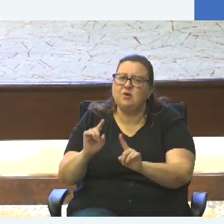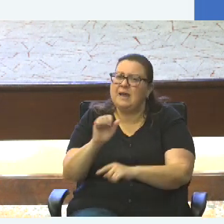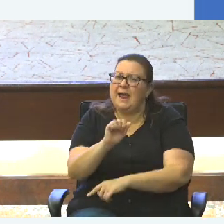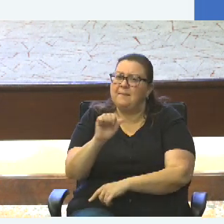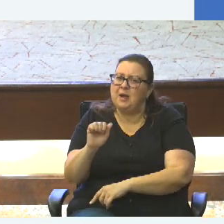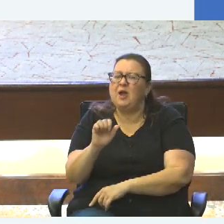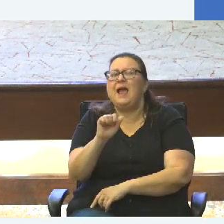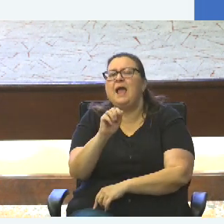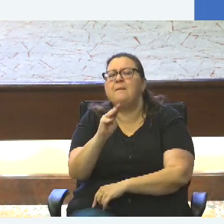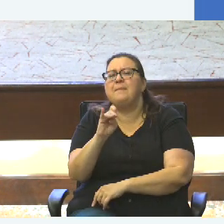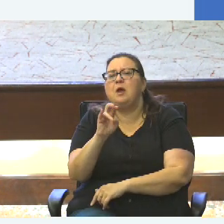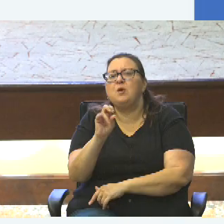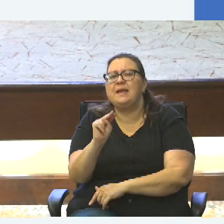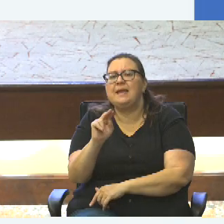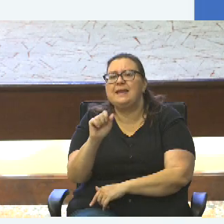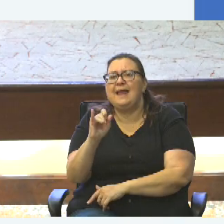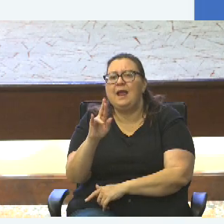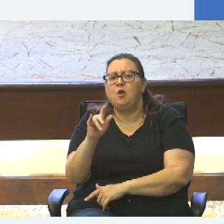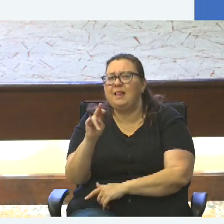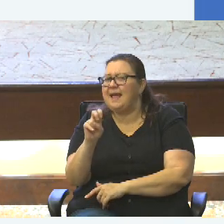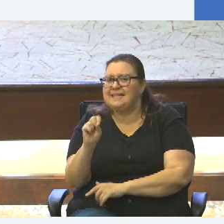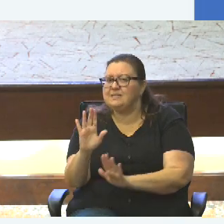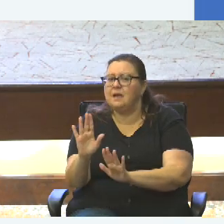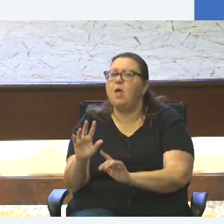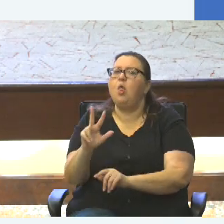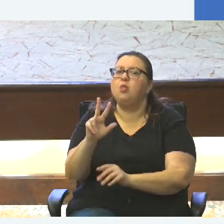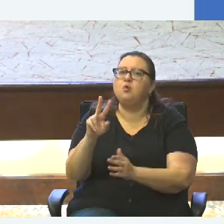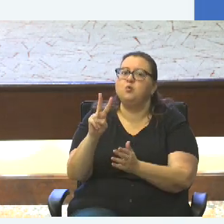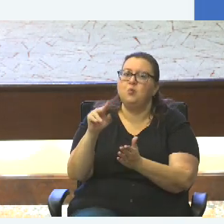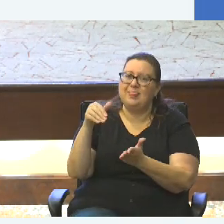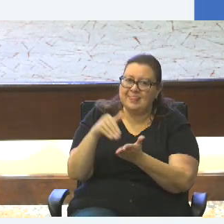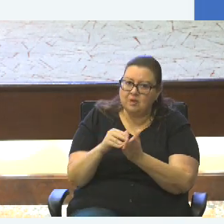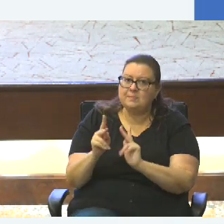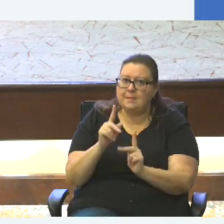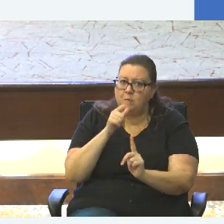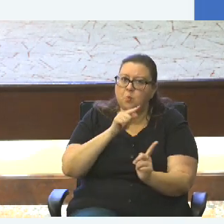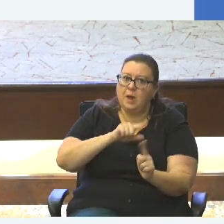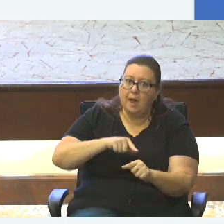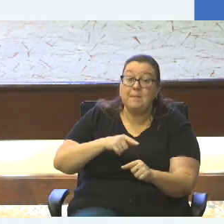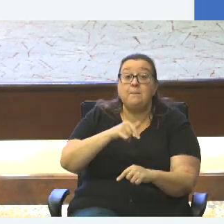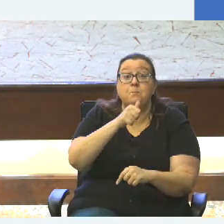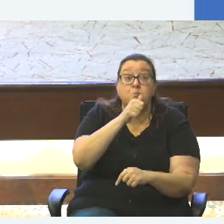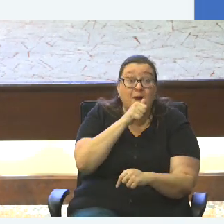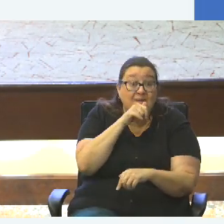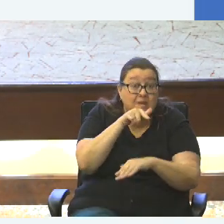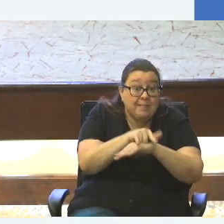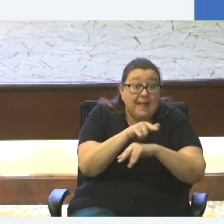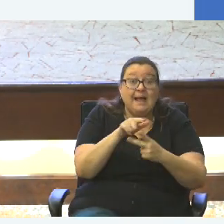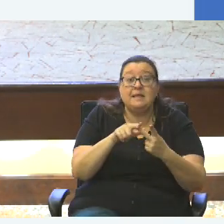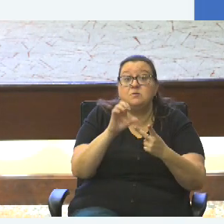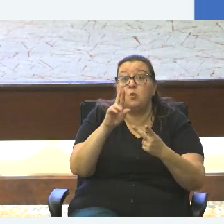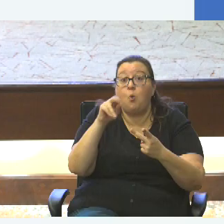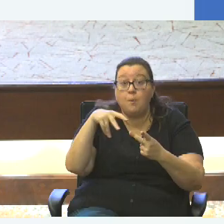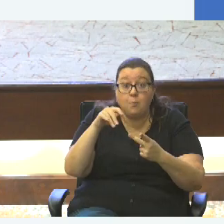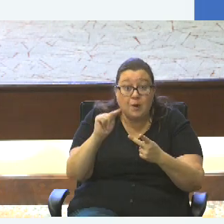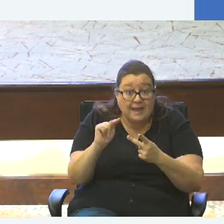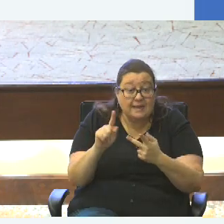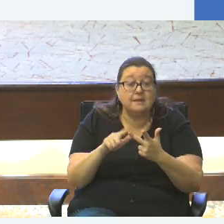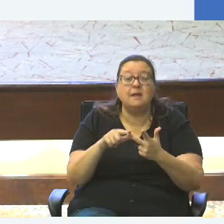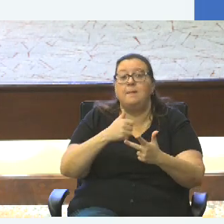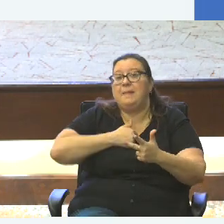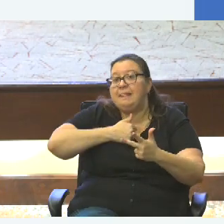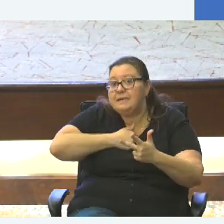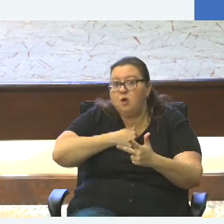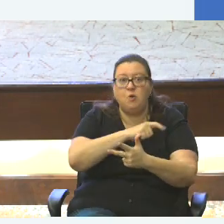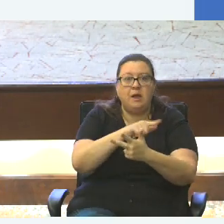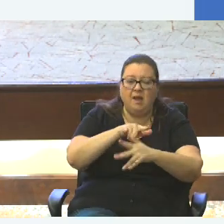Airlines. This is 32,000 people coming to visit our community in private aircraft, corporate aircraft, military aircraft,